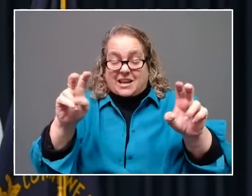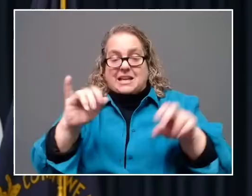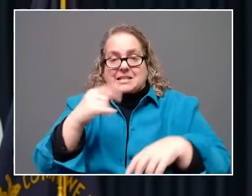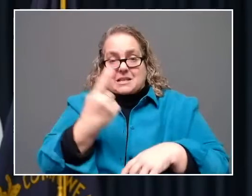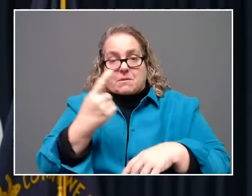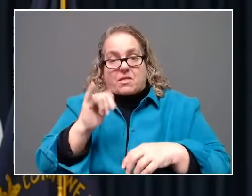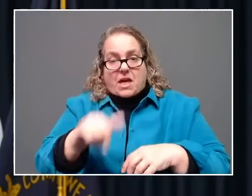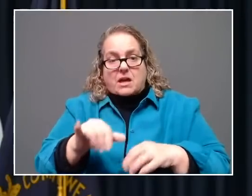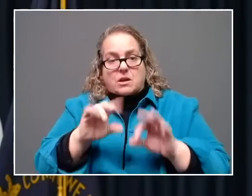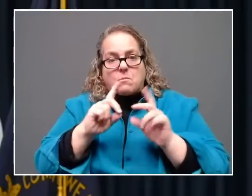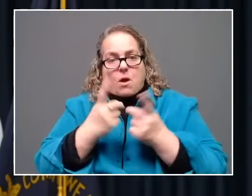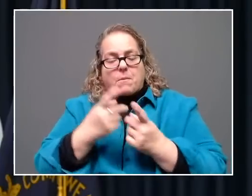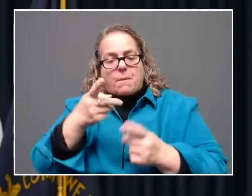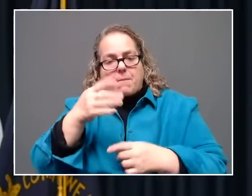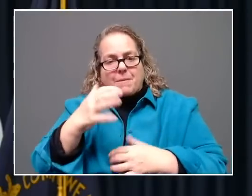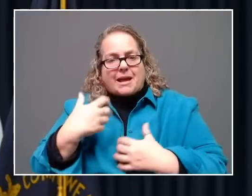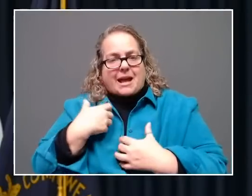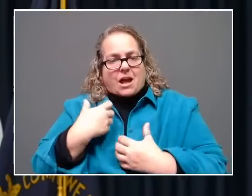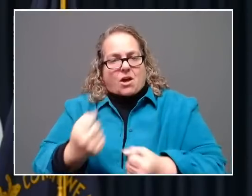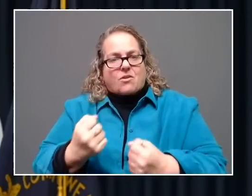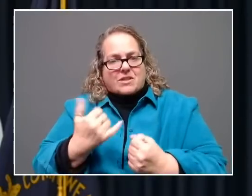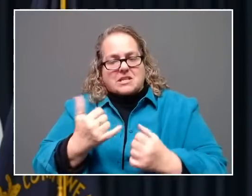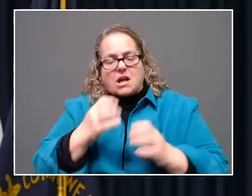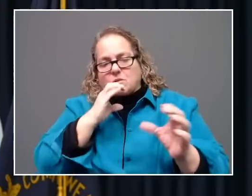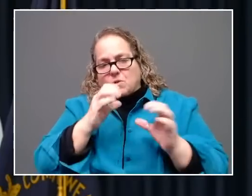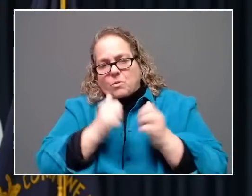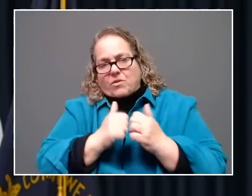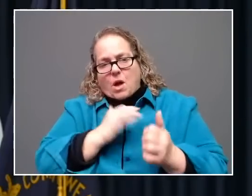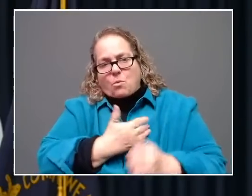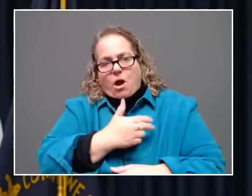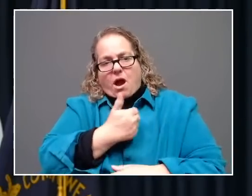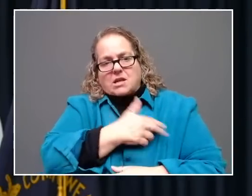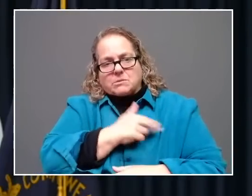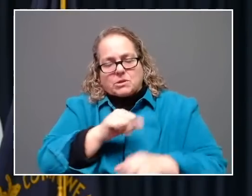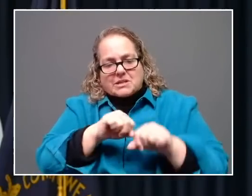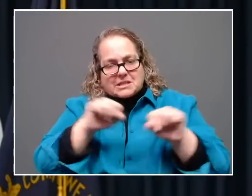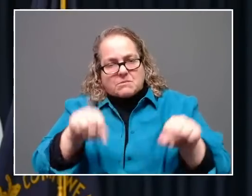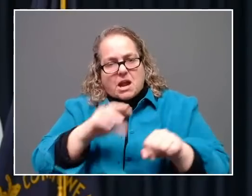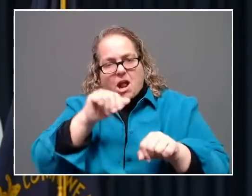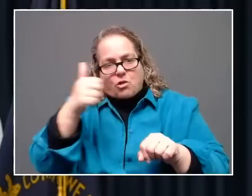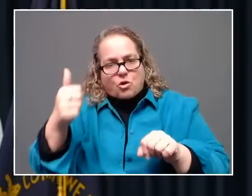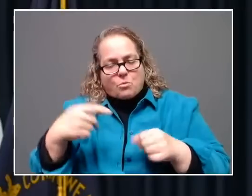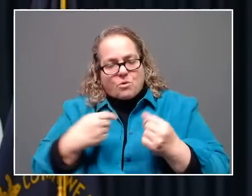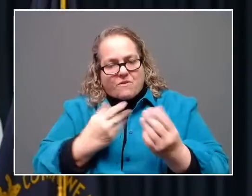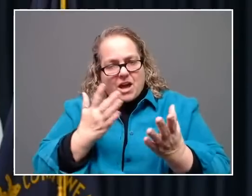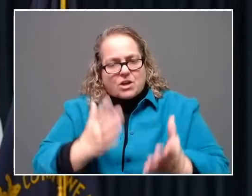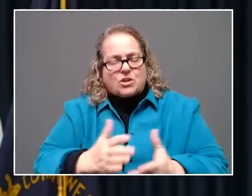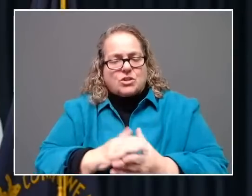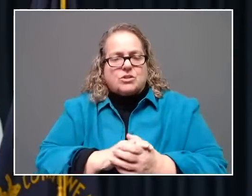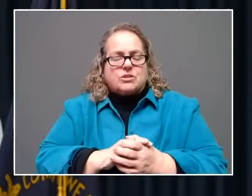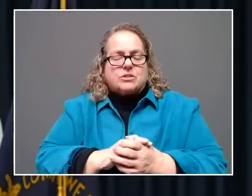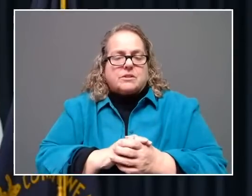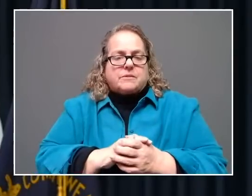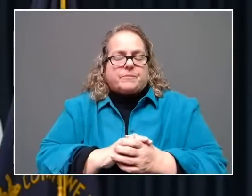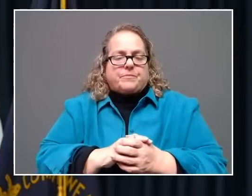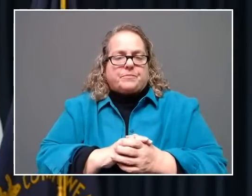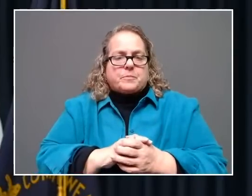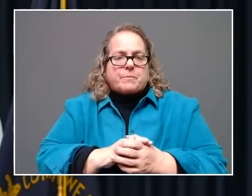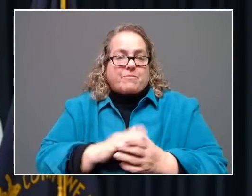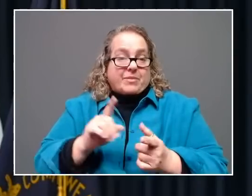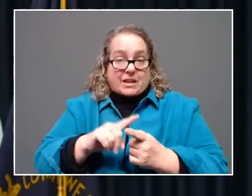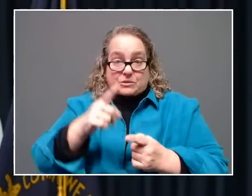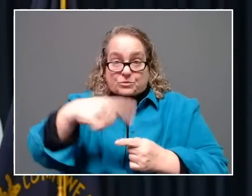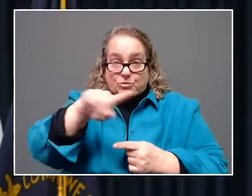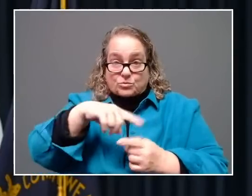communicating with our hospital systems and other providers on. Melissa, as you all right, we're still